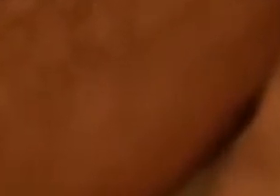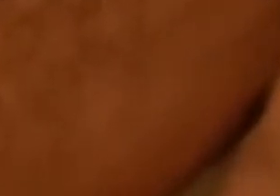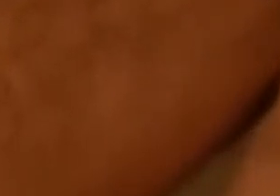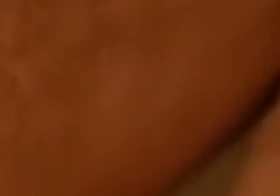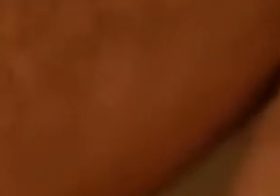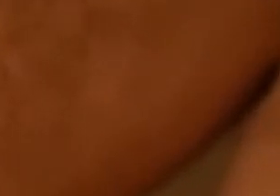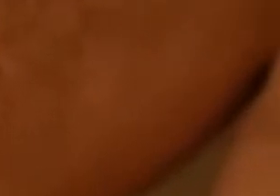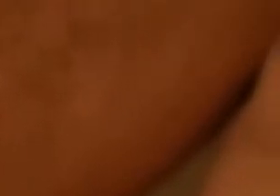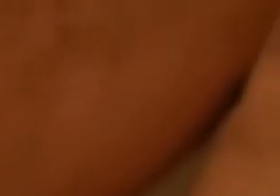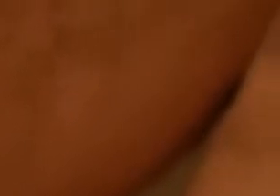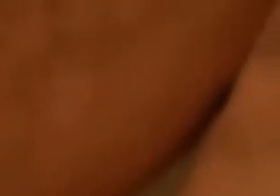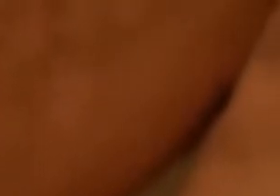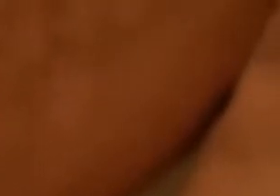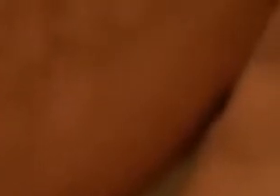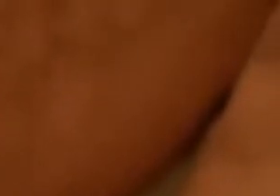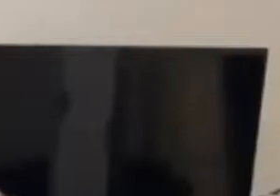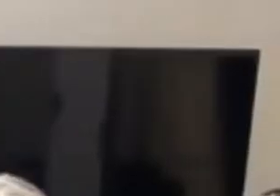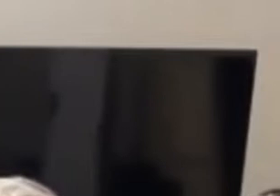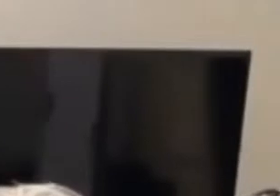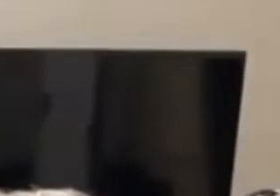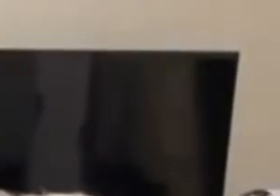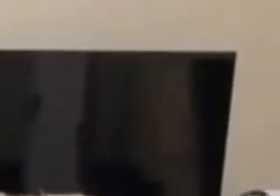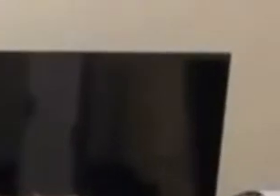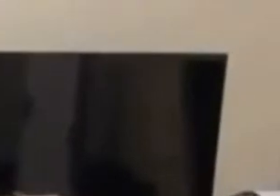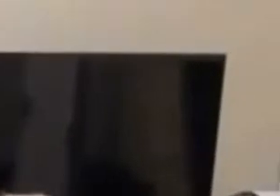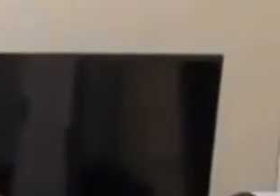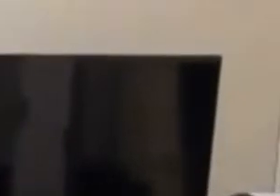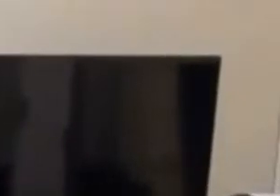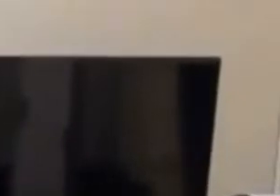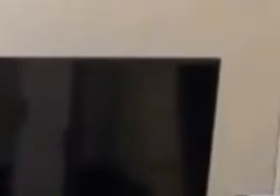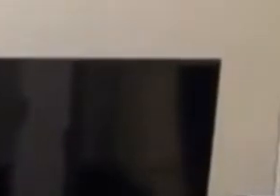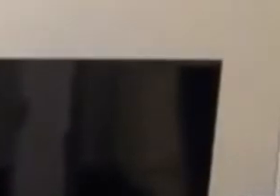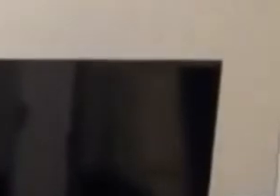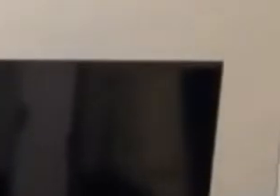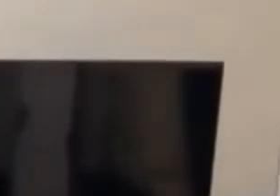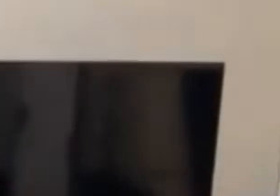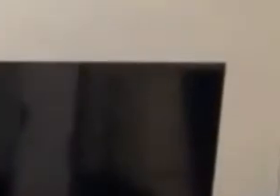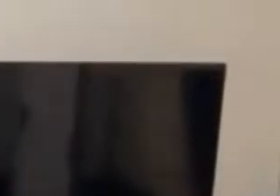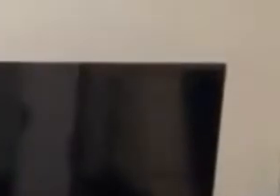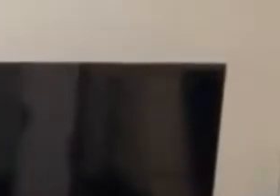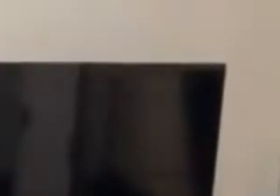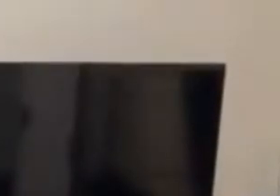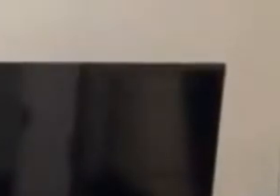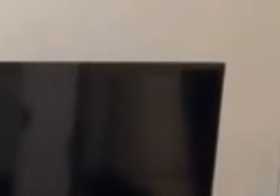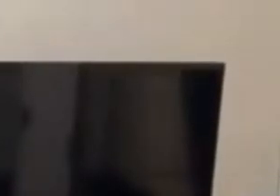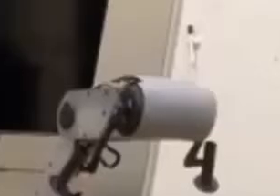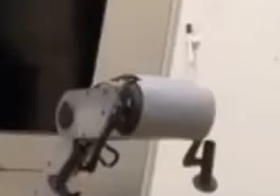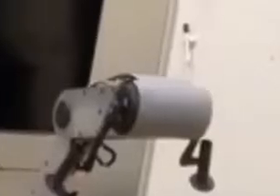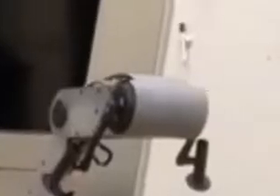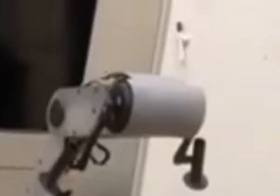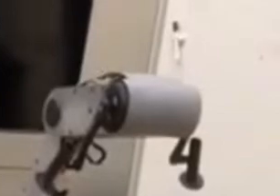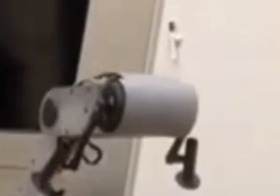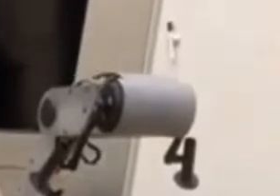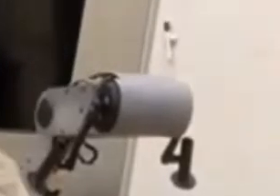and responsiveness of player game input. The game plank was designed to be adaptable so individuals can play sitting in their wheelchair, seated